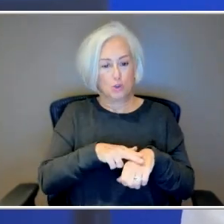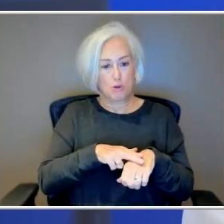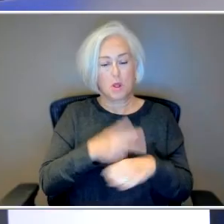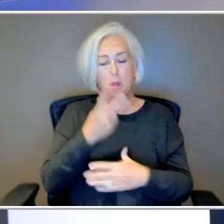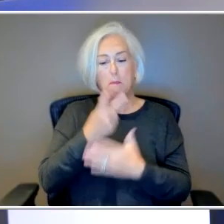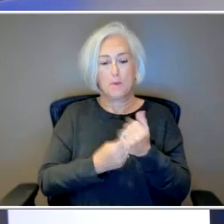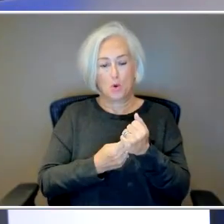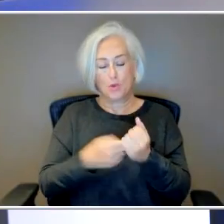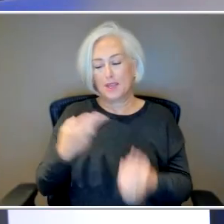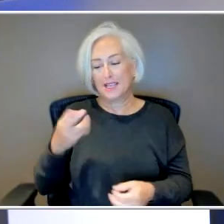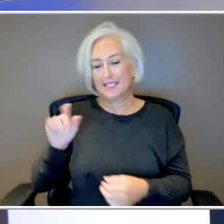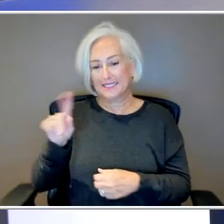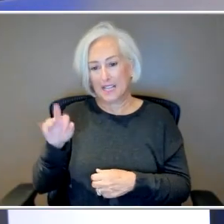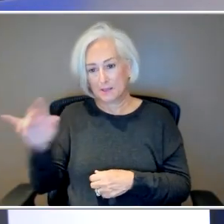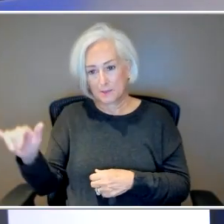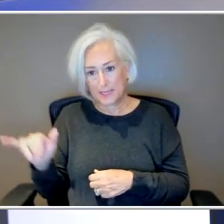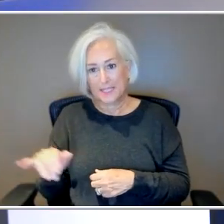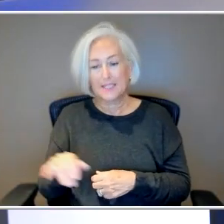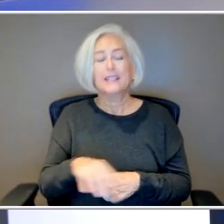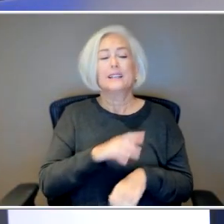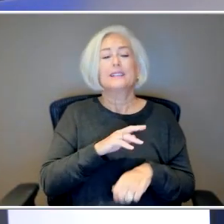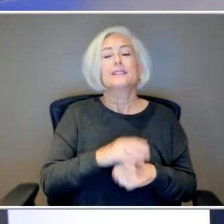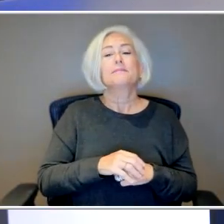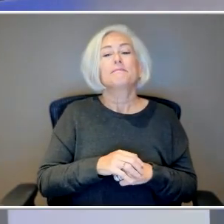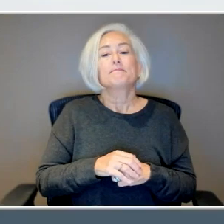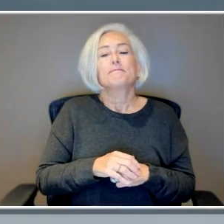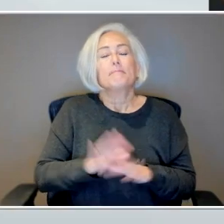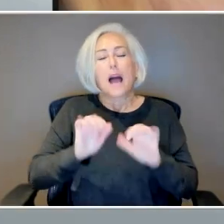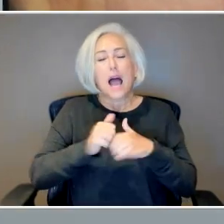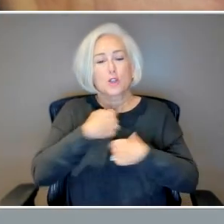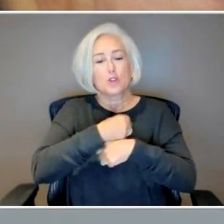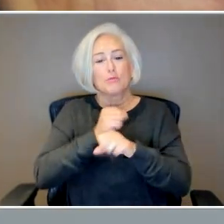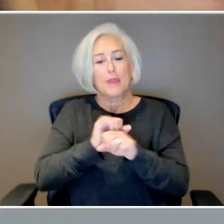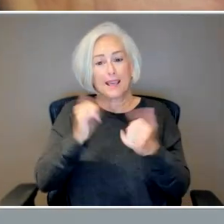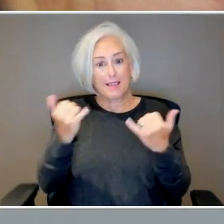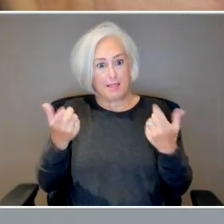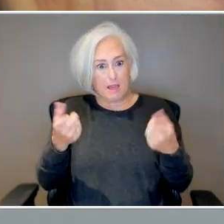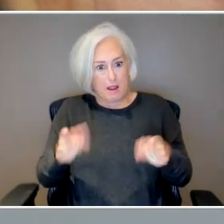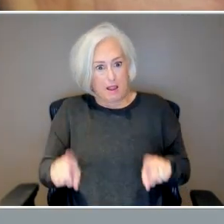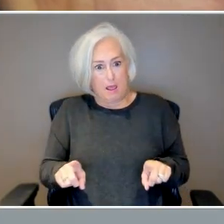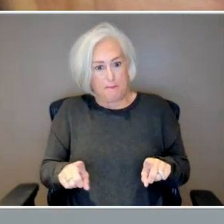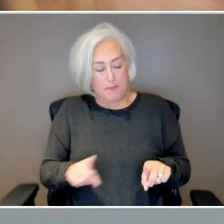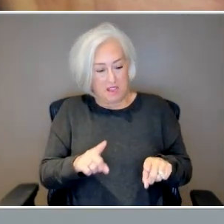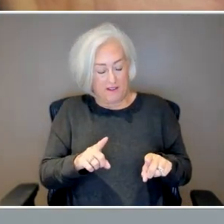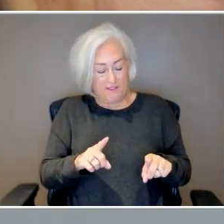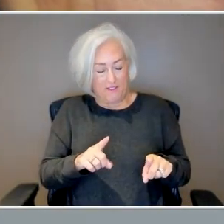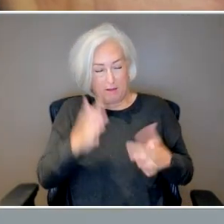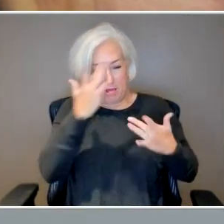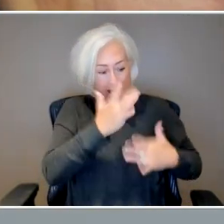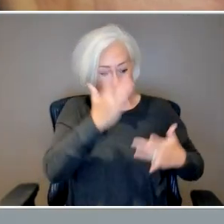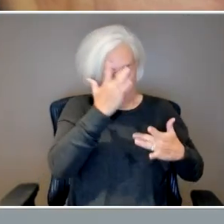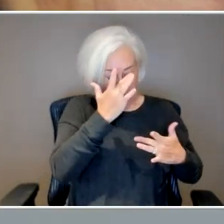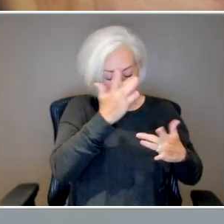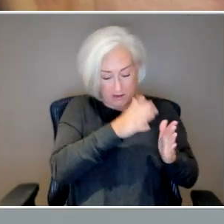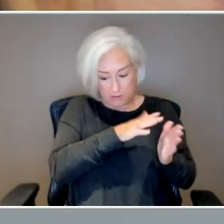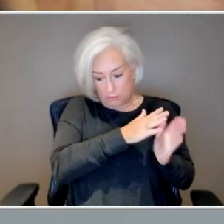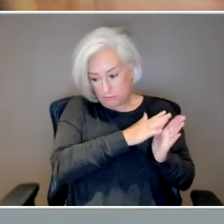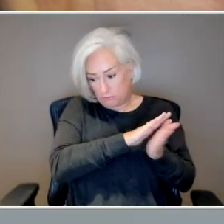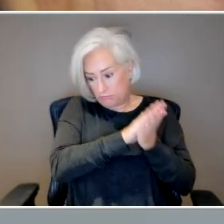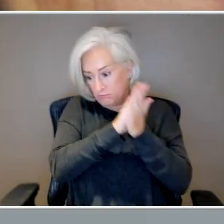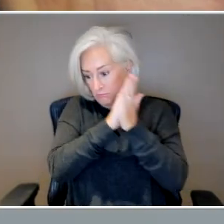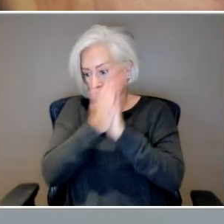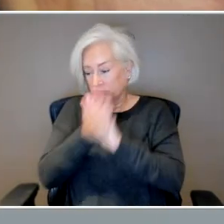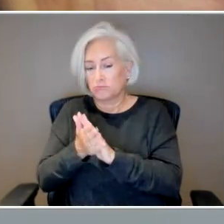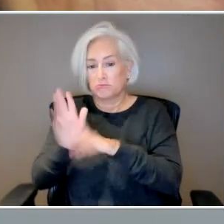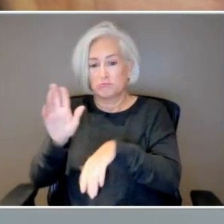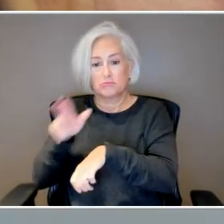you make it look like that? If we can go back to the picture from the left to the right, how do you do that? We have a lot of things to help our patients